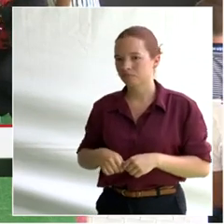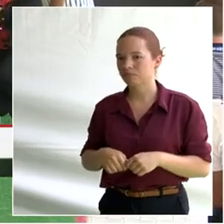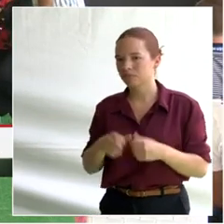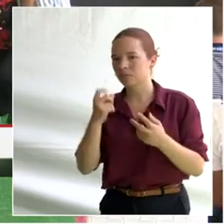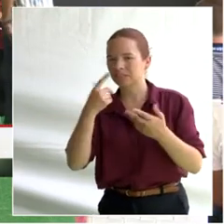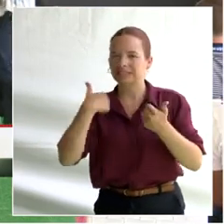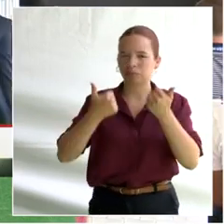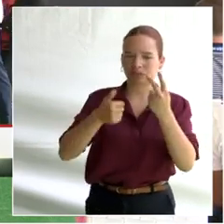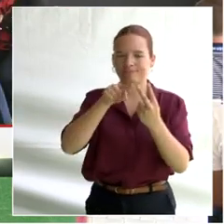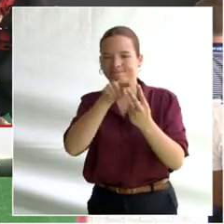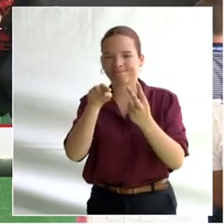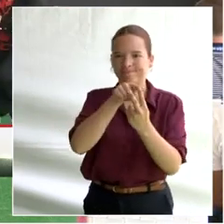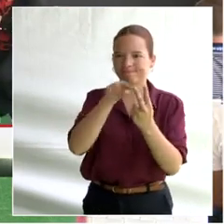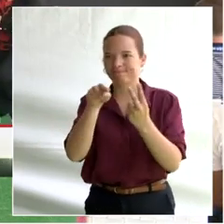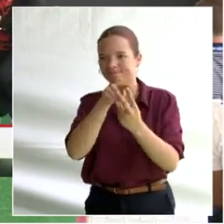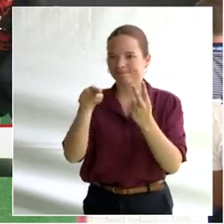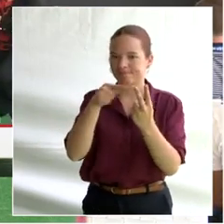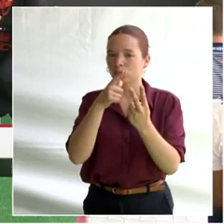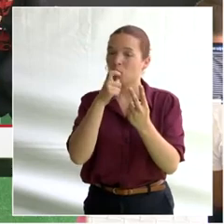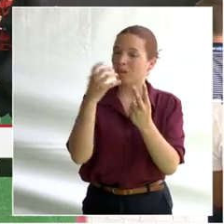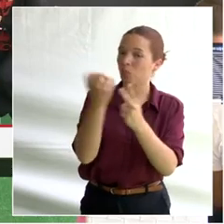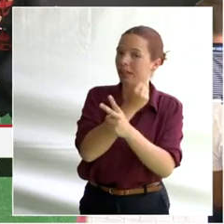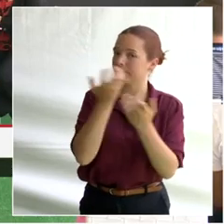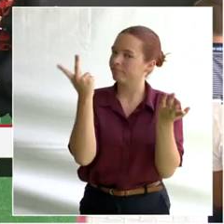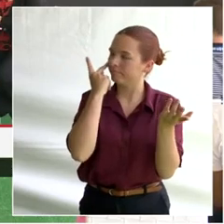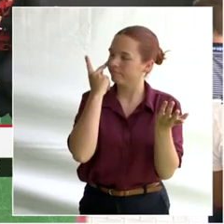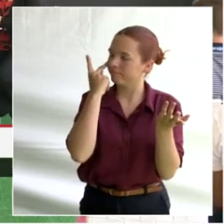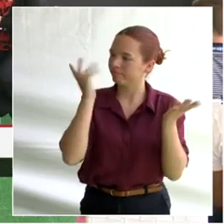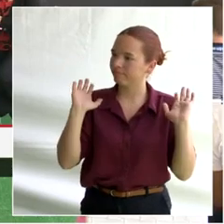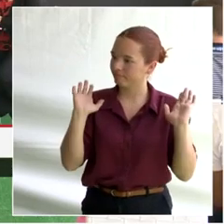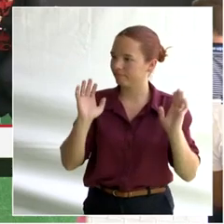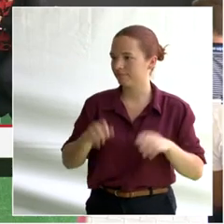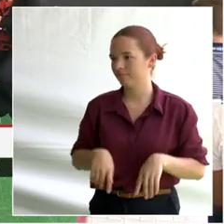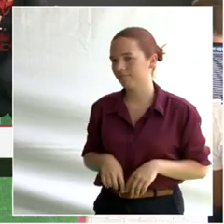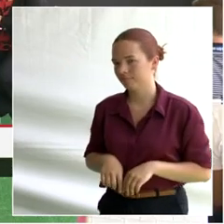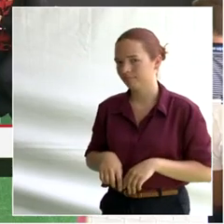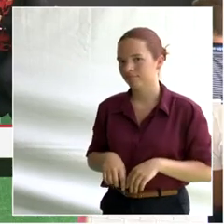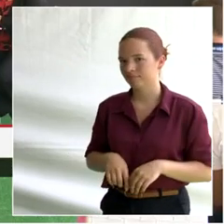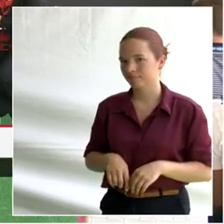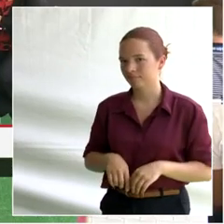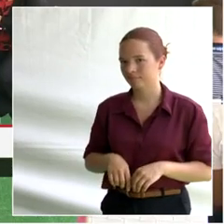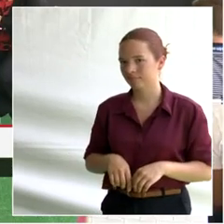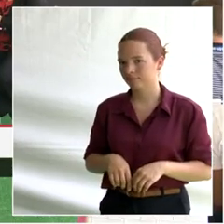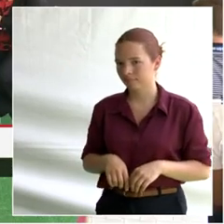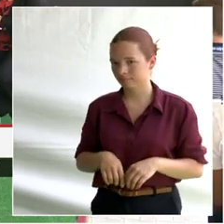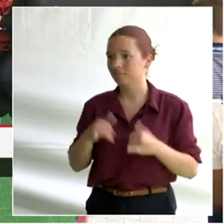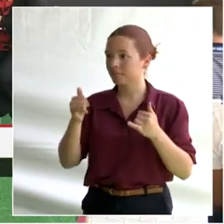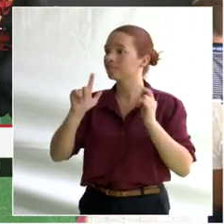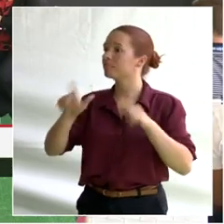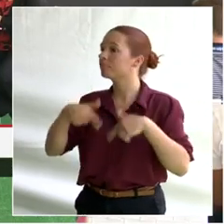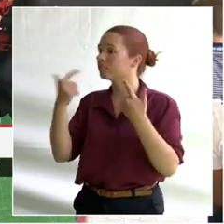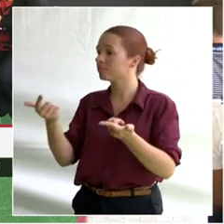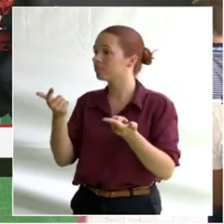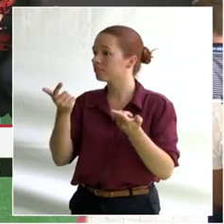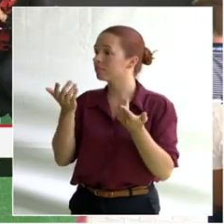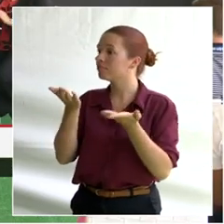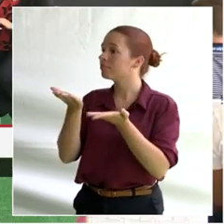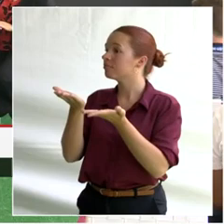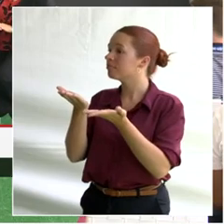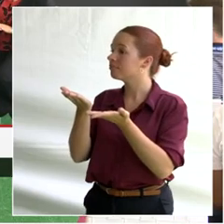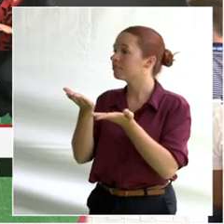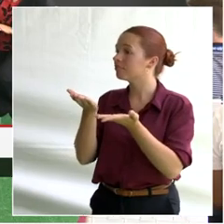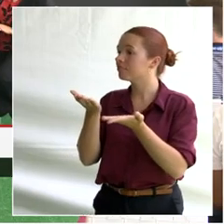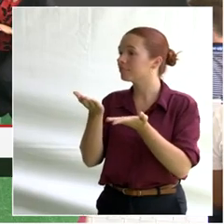so much, KJ. Stefano Marzano, CEO and co-founder. Where are you, of Mighty Meals?